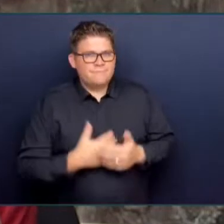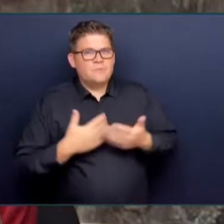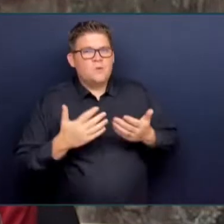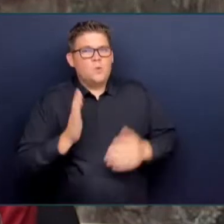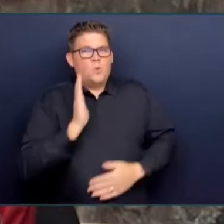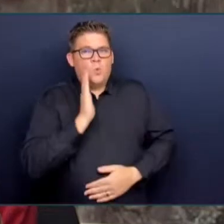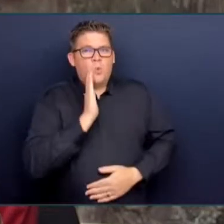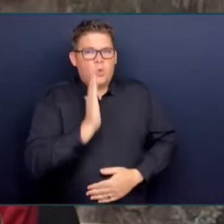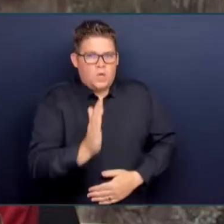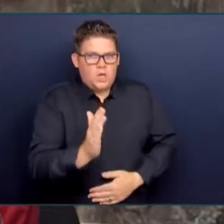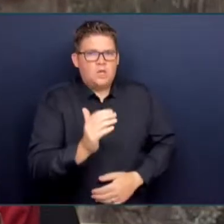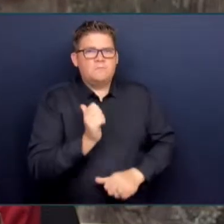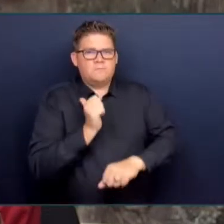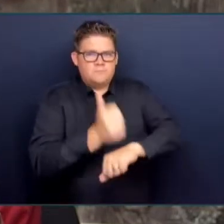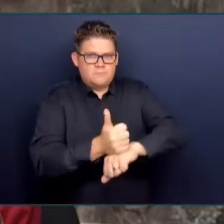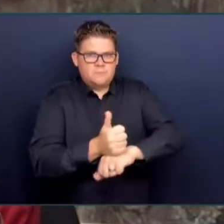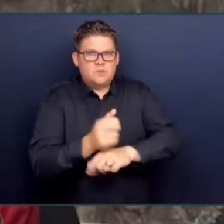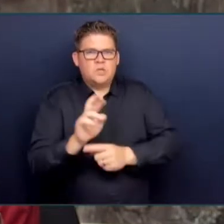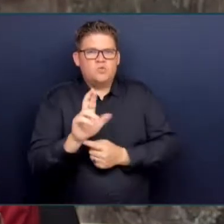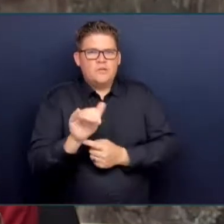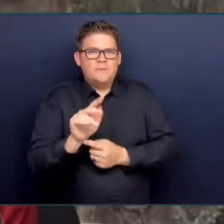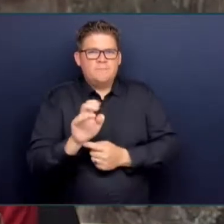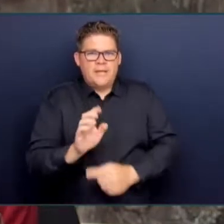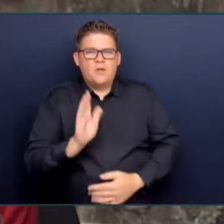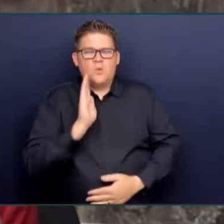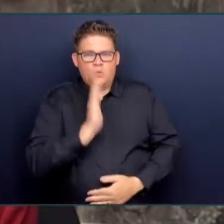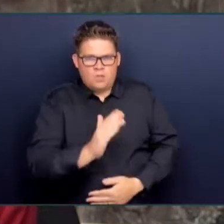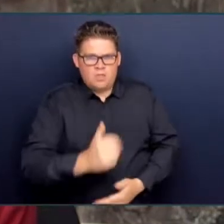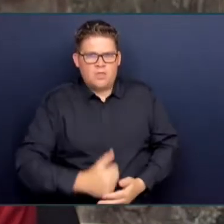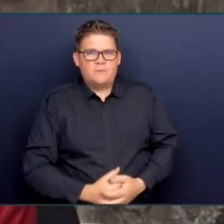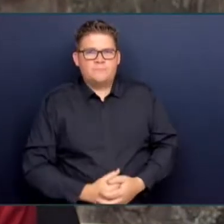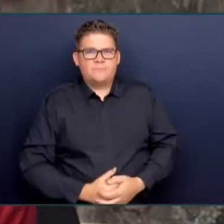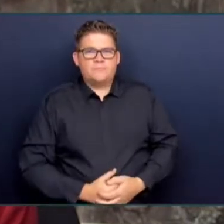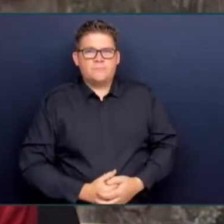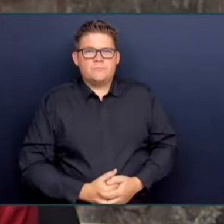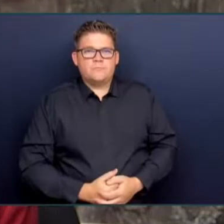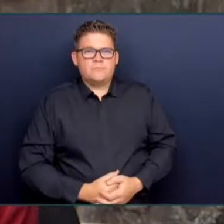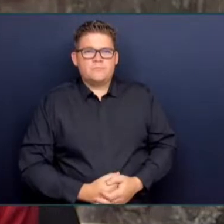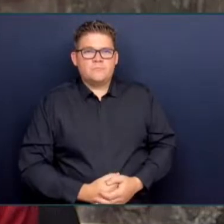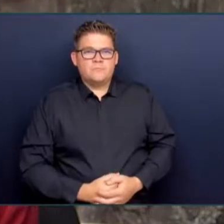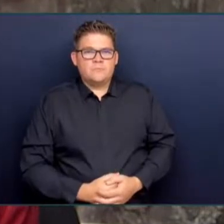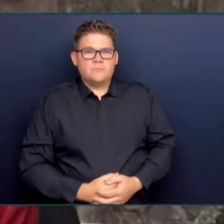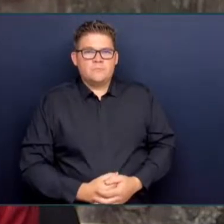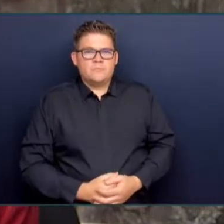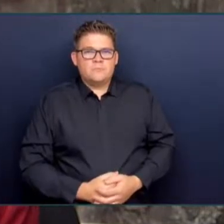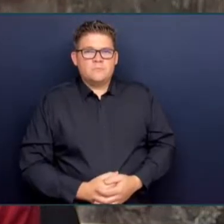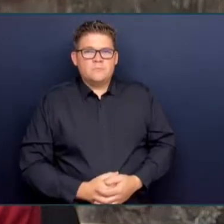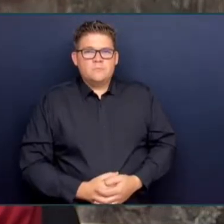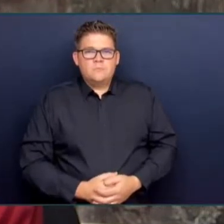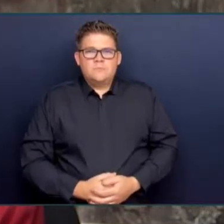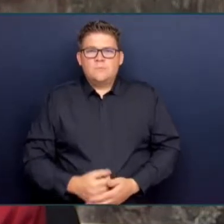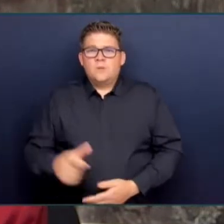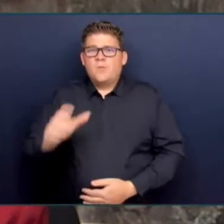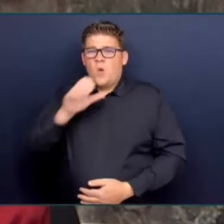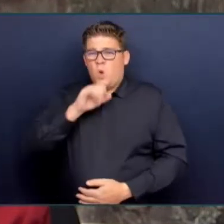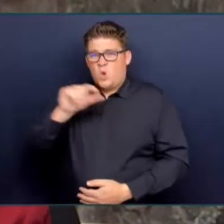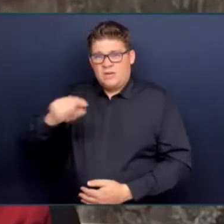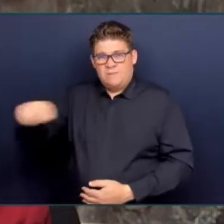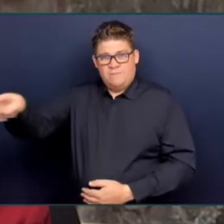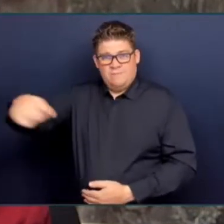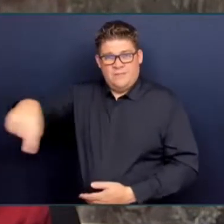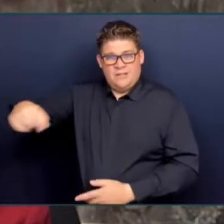did the math around the old government bringing in their rent increase formula, 2% plus CPI.